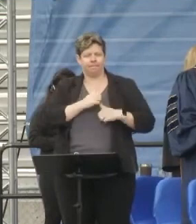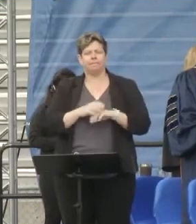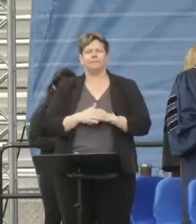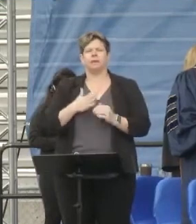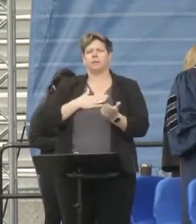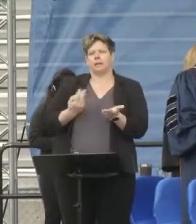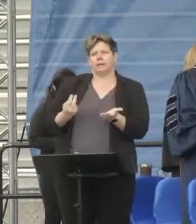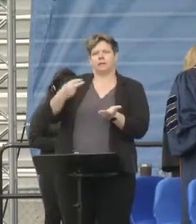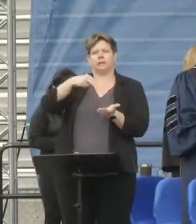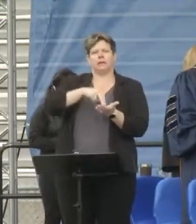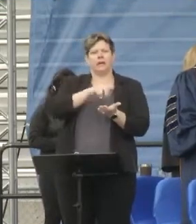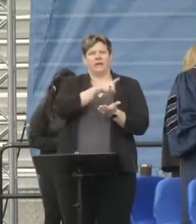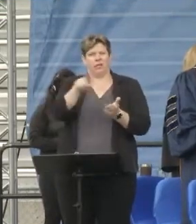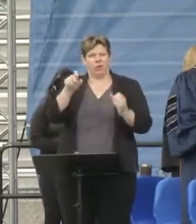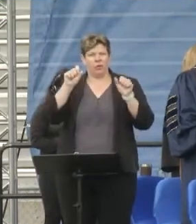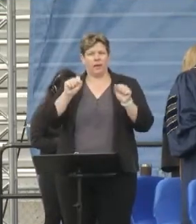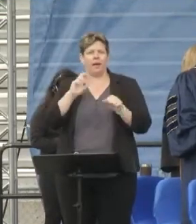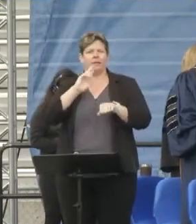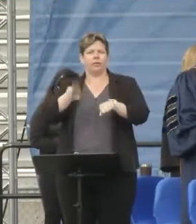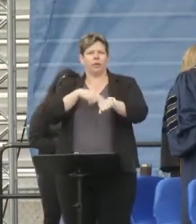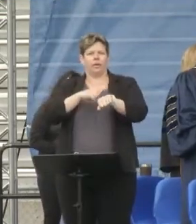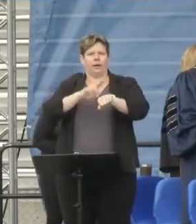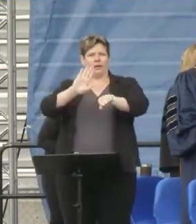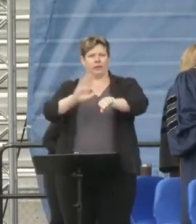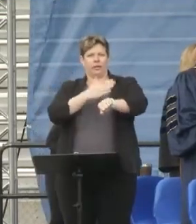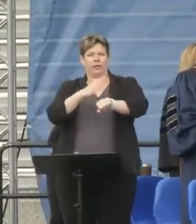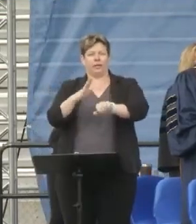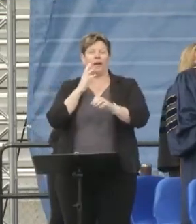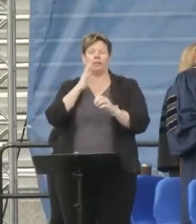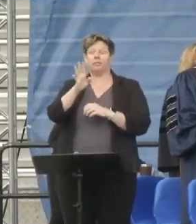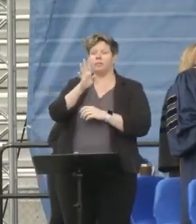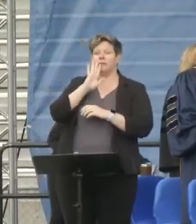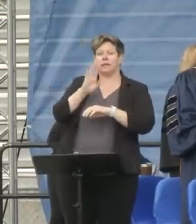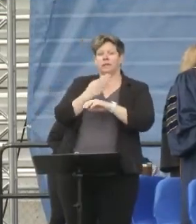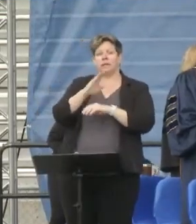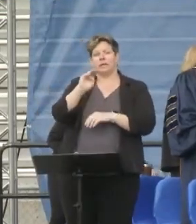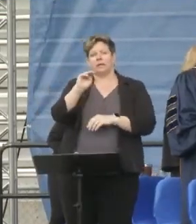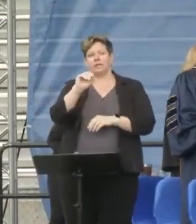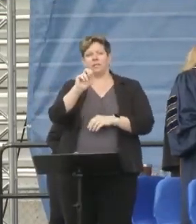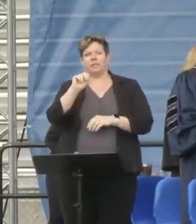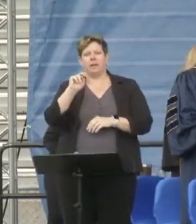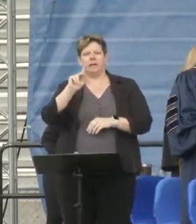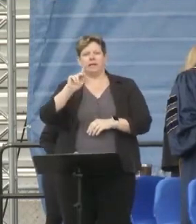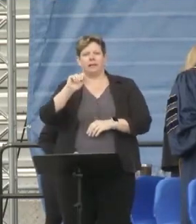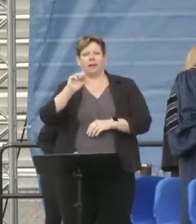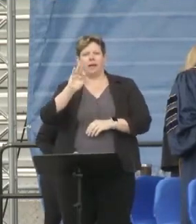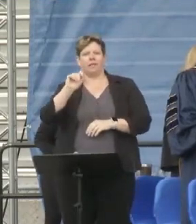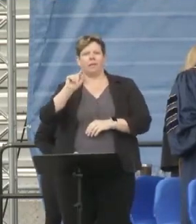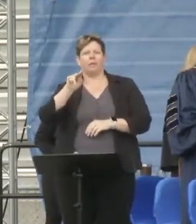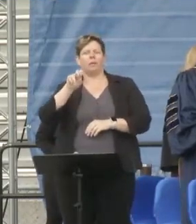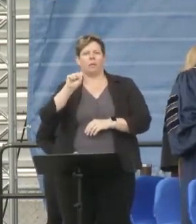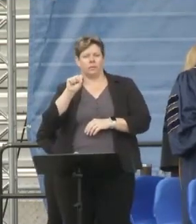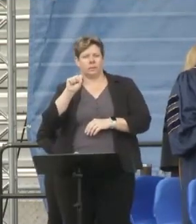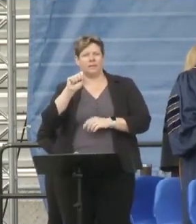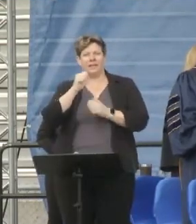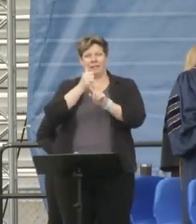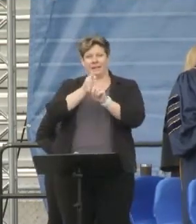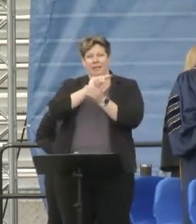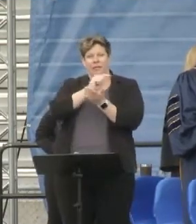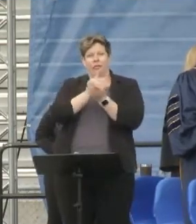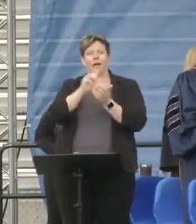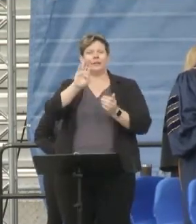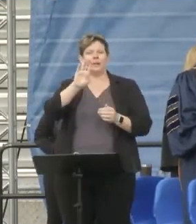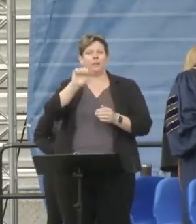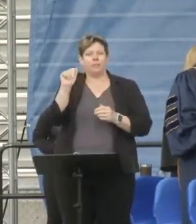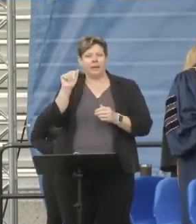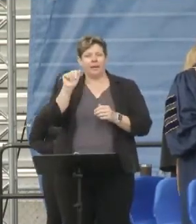Please stand, if you are able, for the national anthem performed today by Mason Kafalos, who is graduating today with a bachelor's